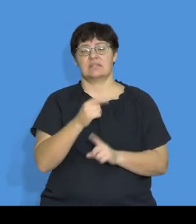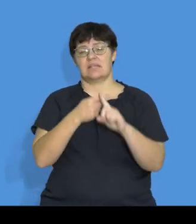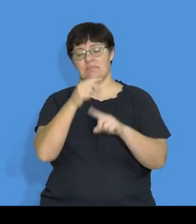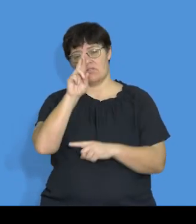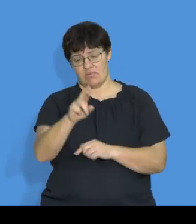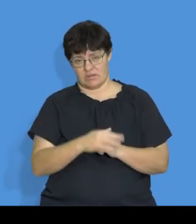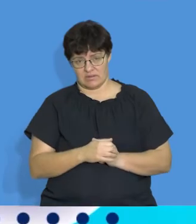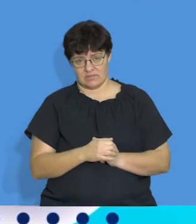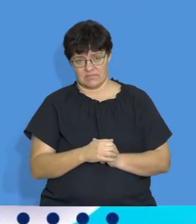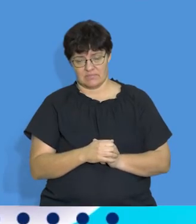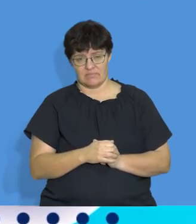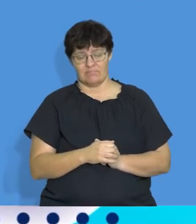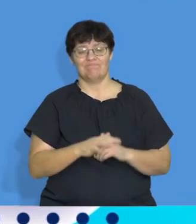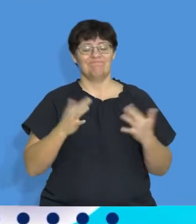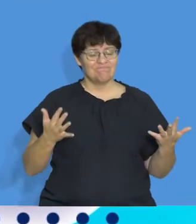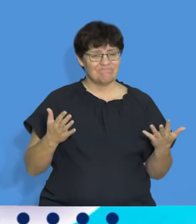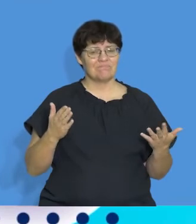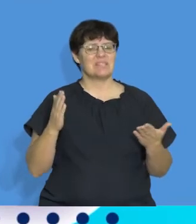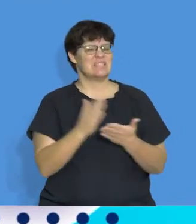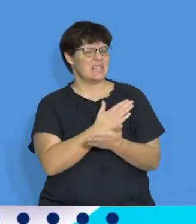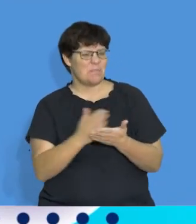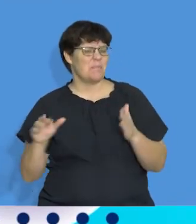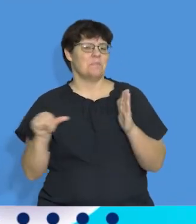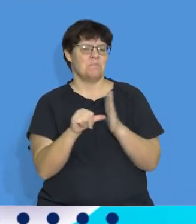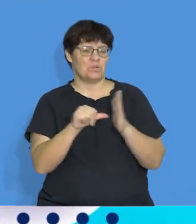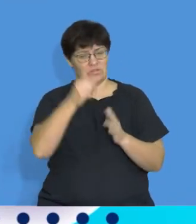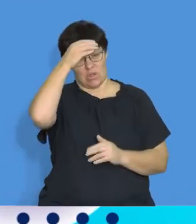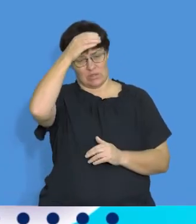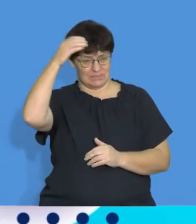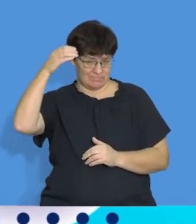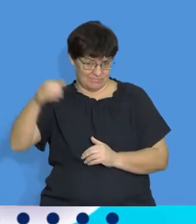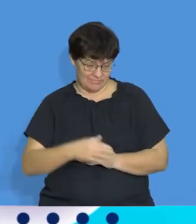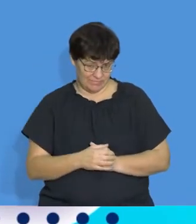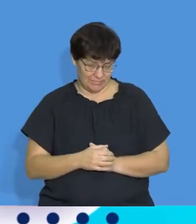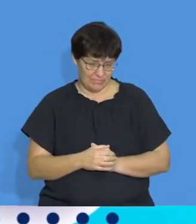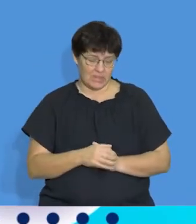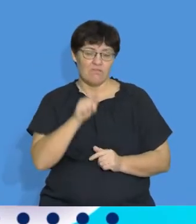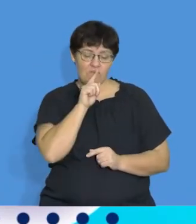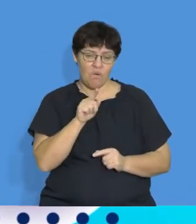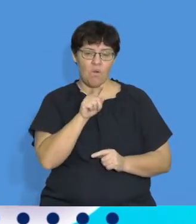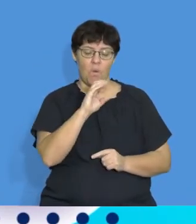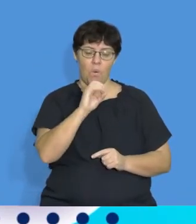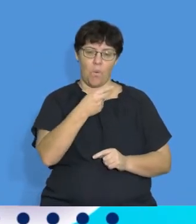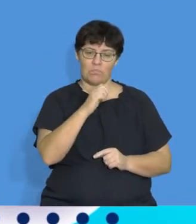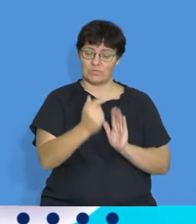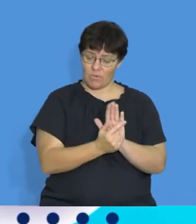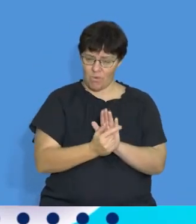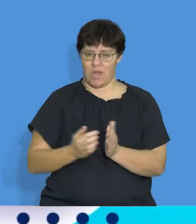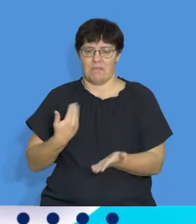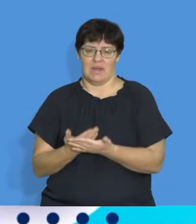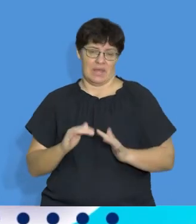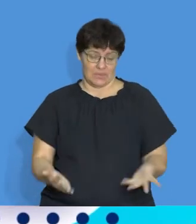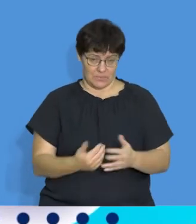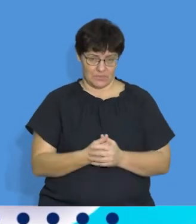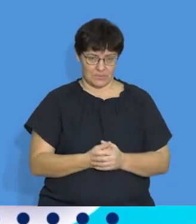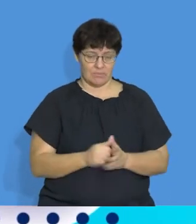right? So these are some of the very important concepts in as far as, the application of the Ohm's law. Now, we'll take a